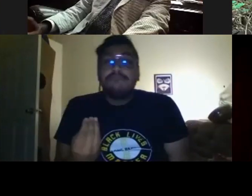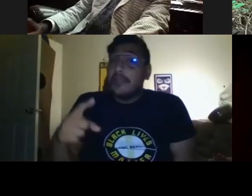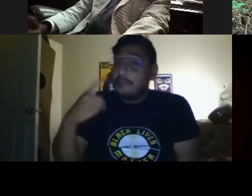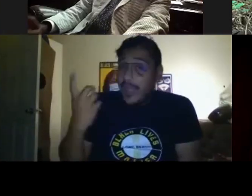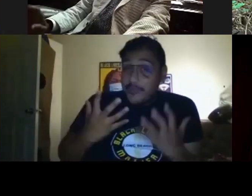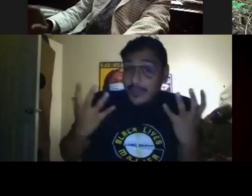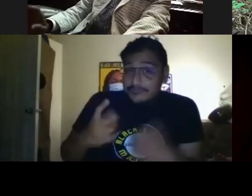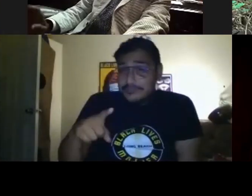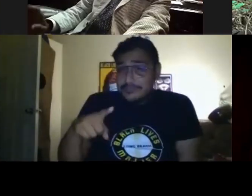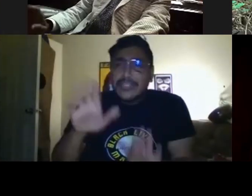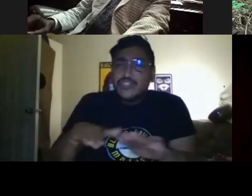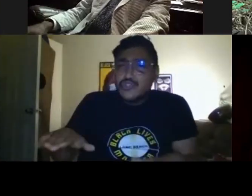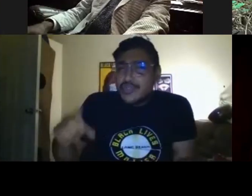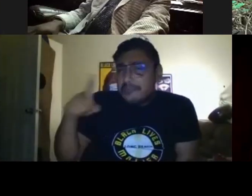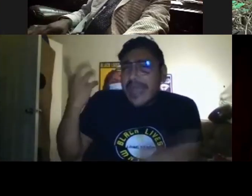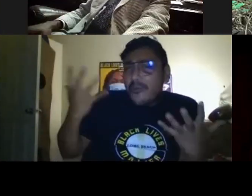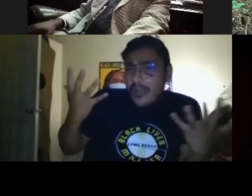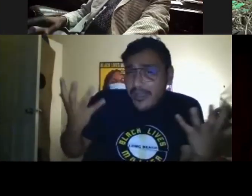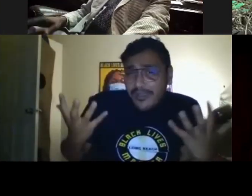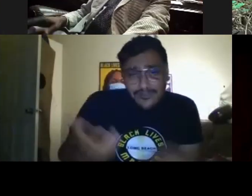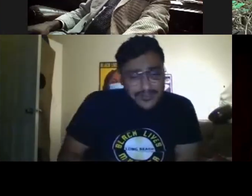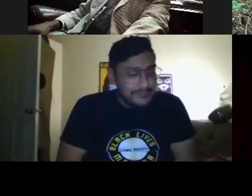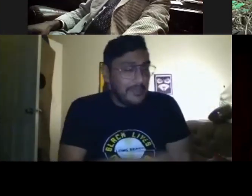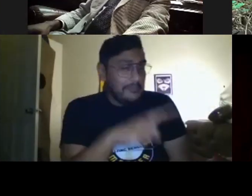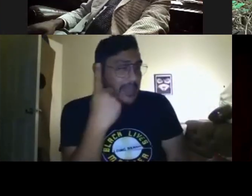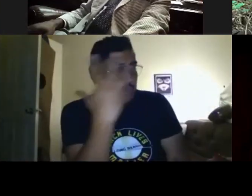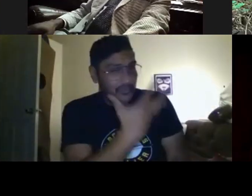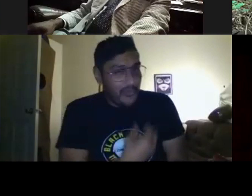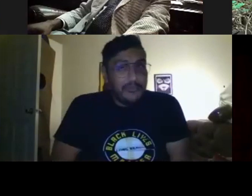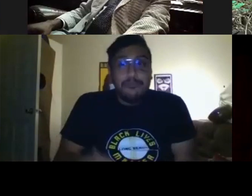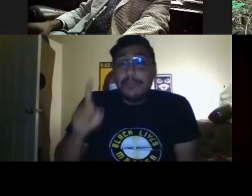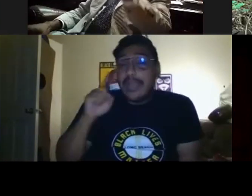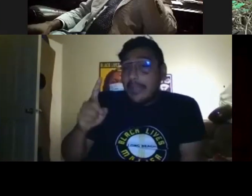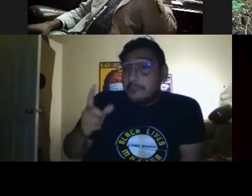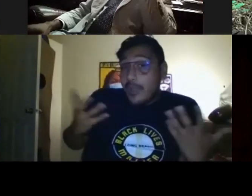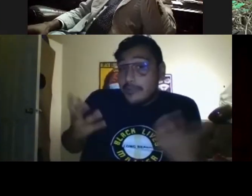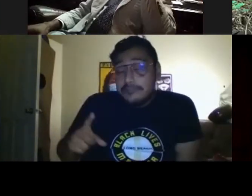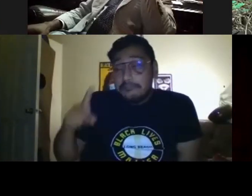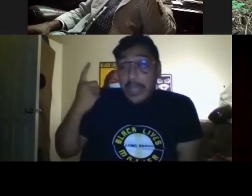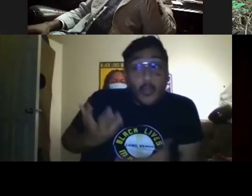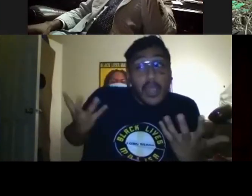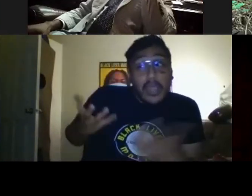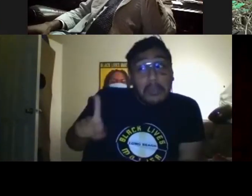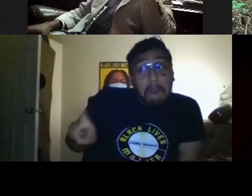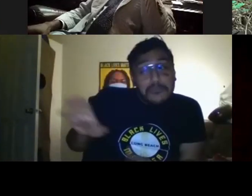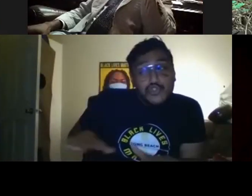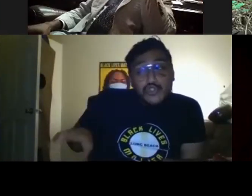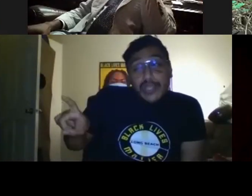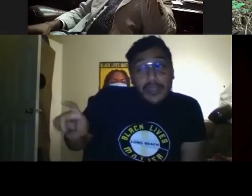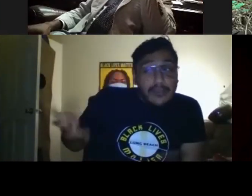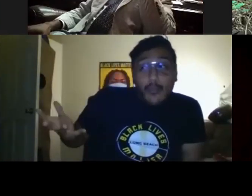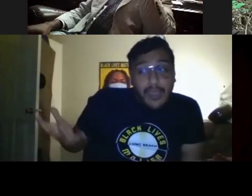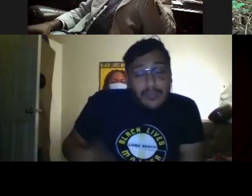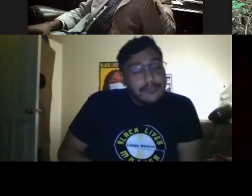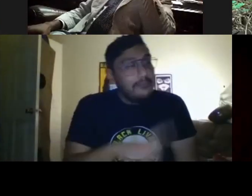is what it is, little kids. Black is beautiful. Black is what it is, little kids.